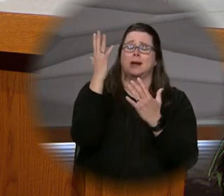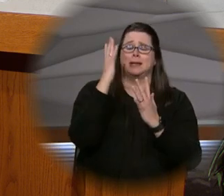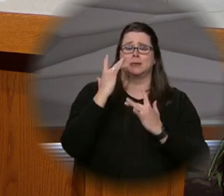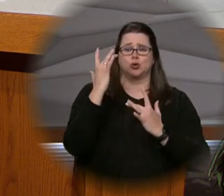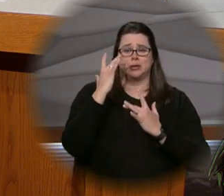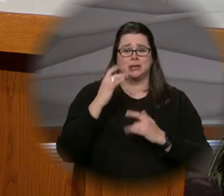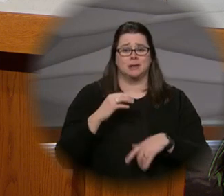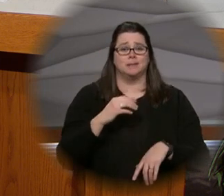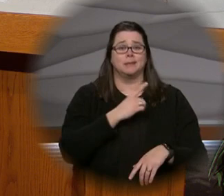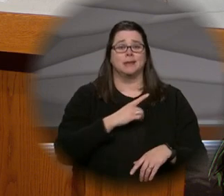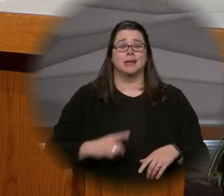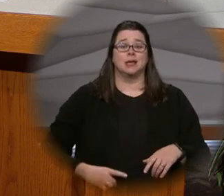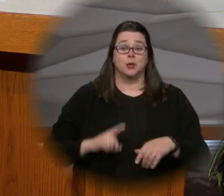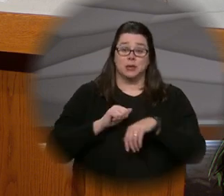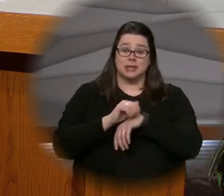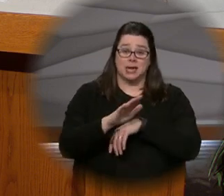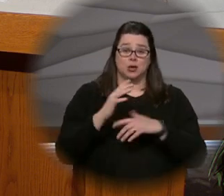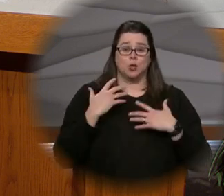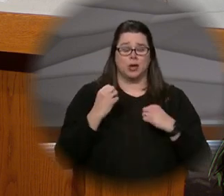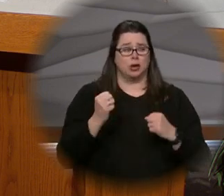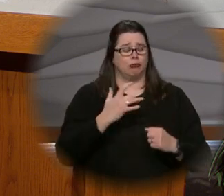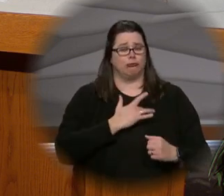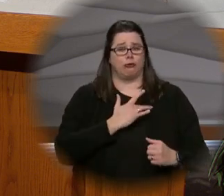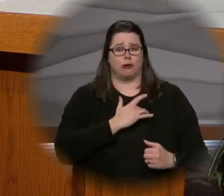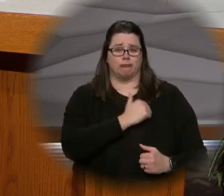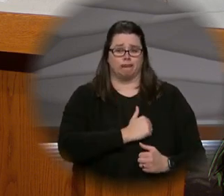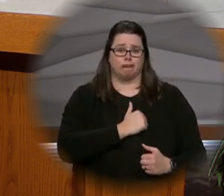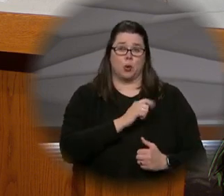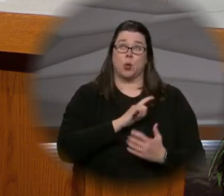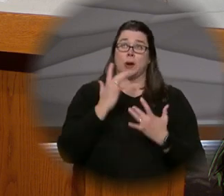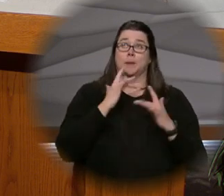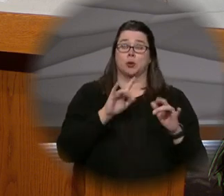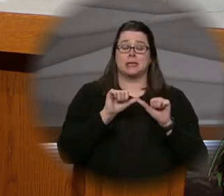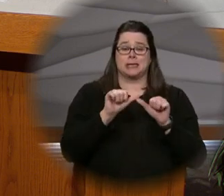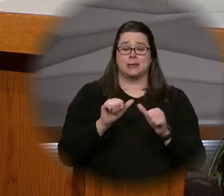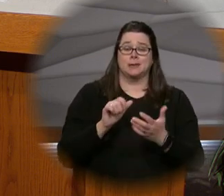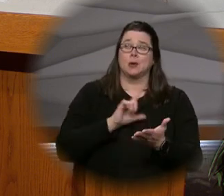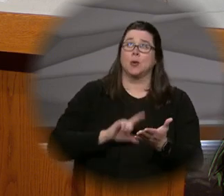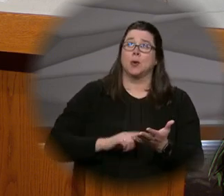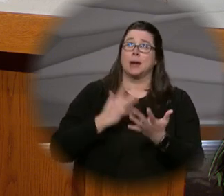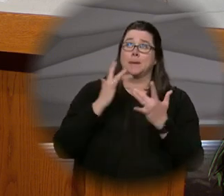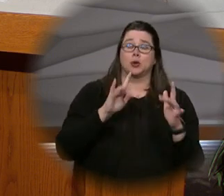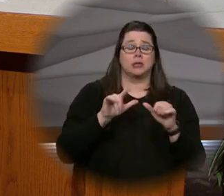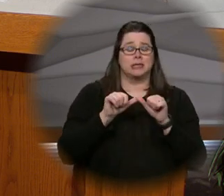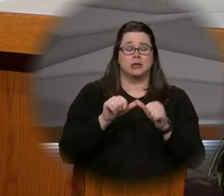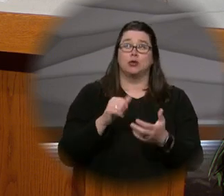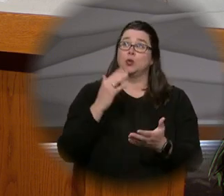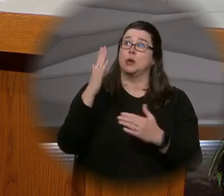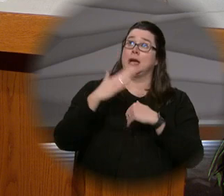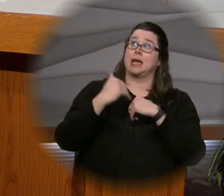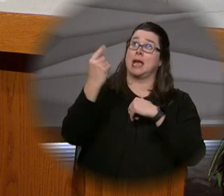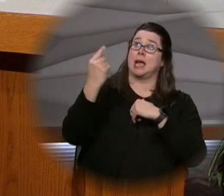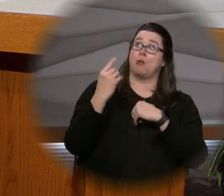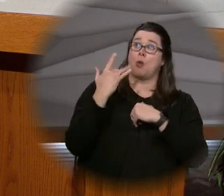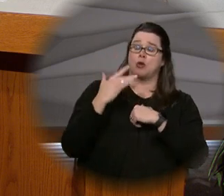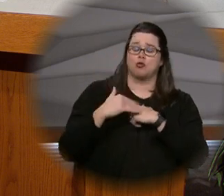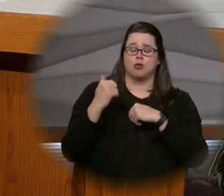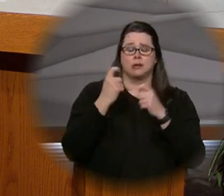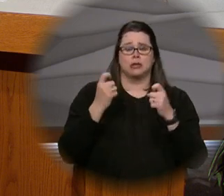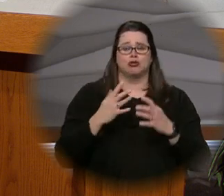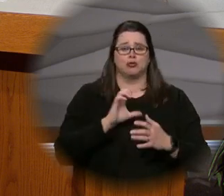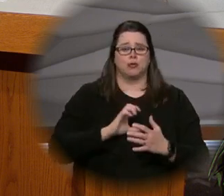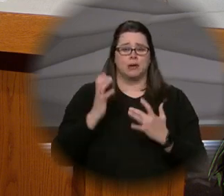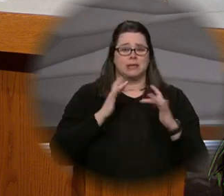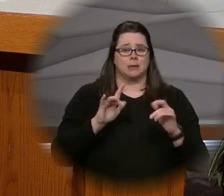You were sent to heal the contrite of heart. Lord, have mercy. Lord, have mercy. You came to call sinners. Christ,